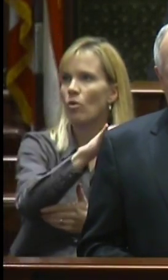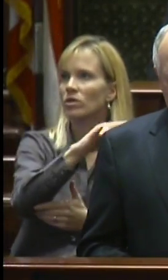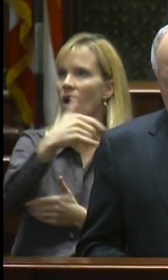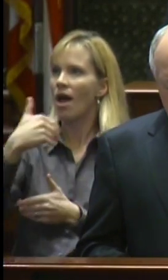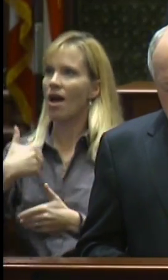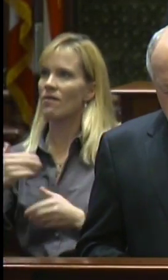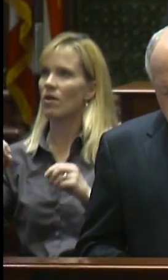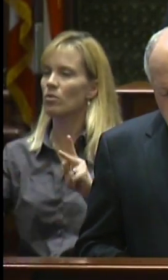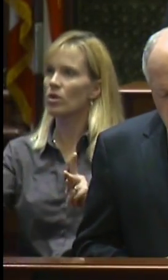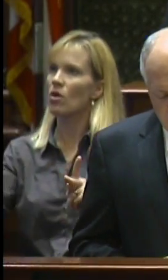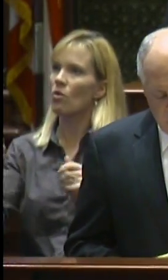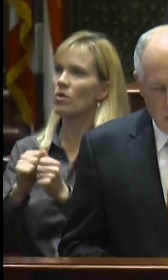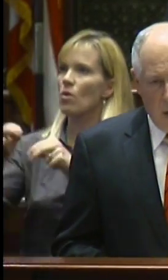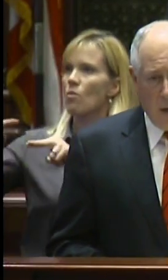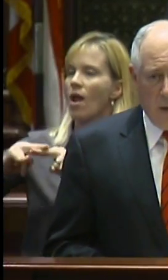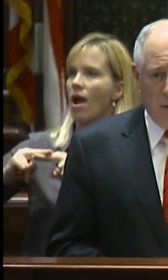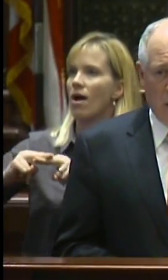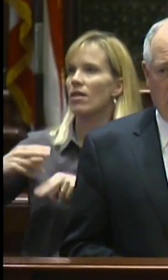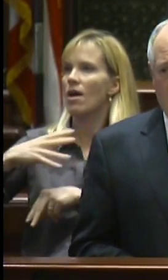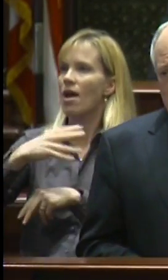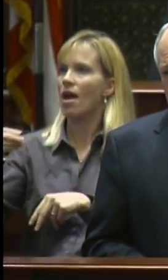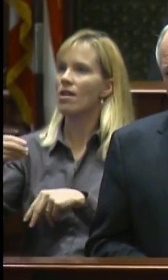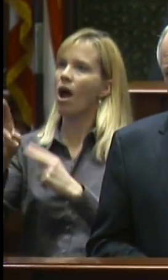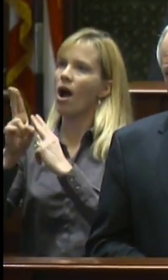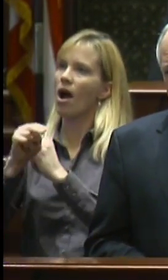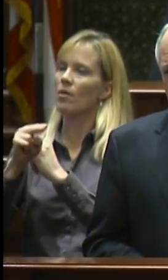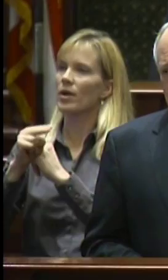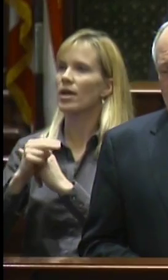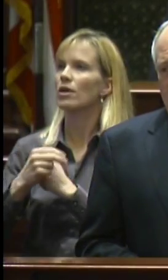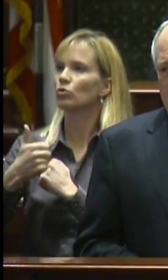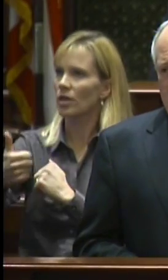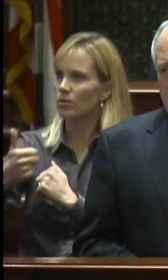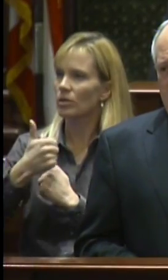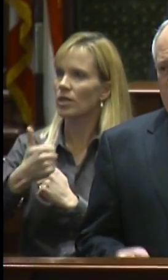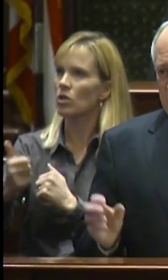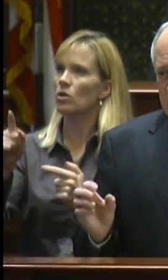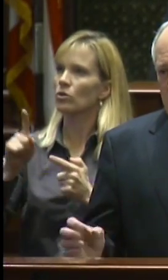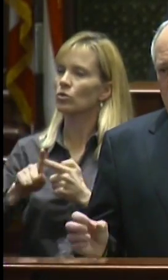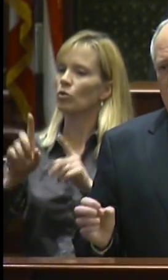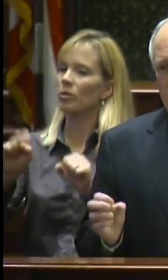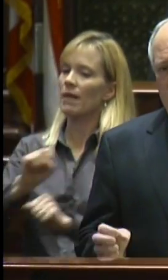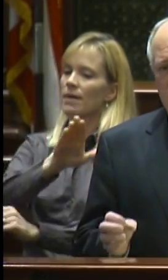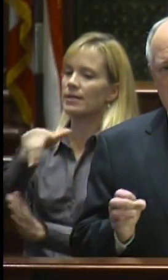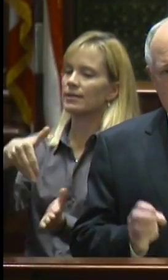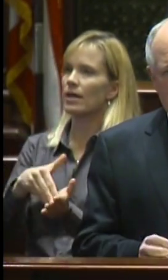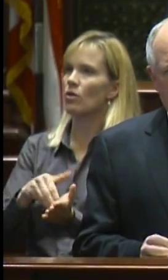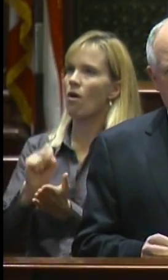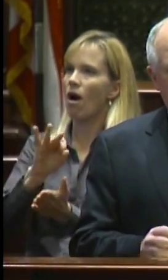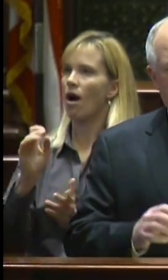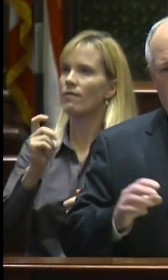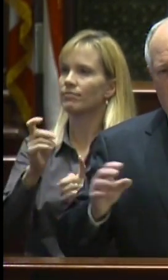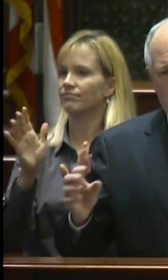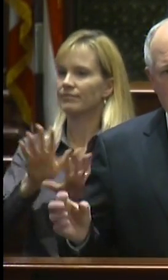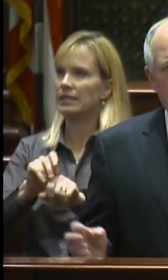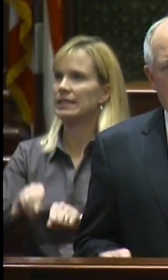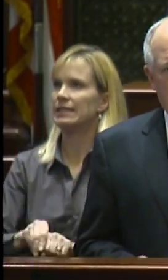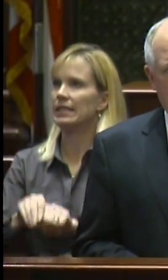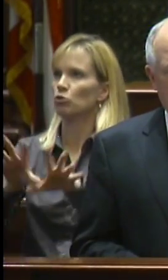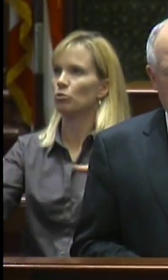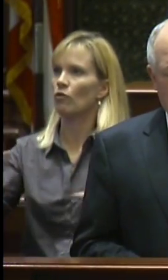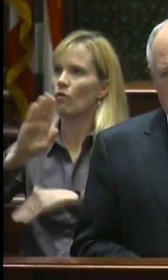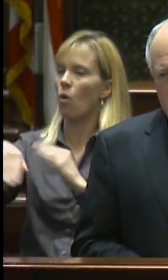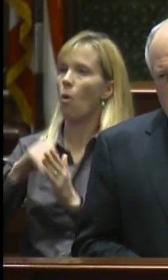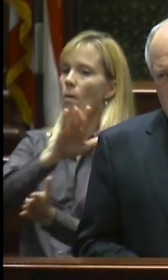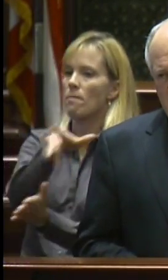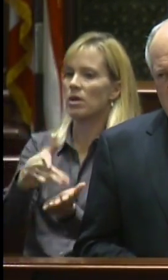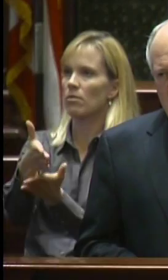having the opportunity with rail and highway transportation to be the center of distribution for the whole